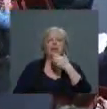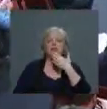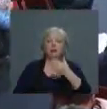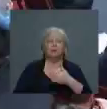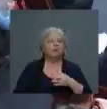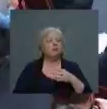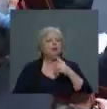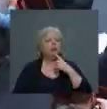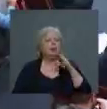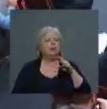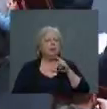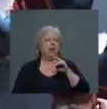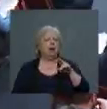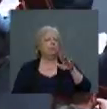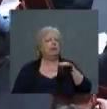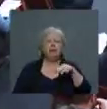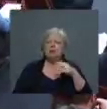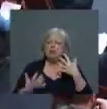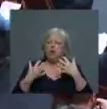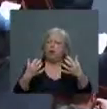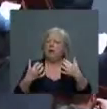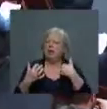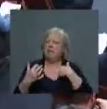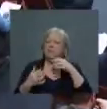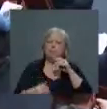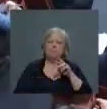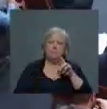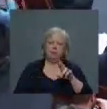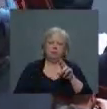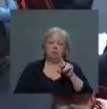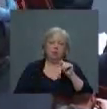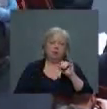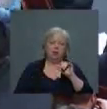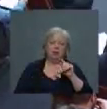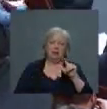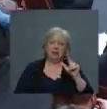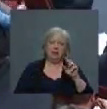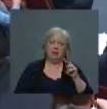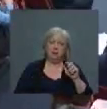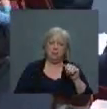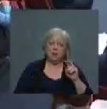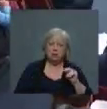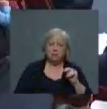Is there a Mr. Tillman in the audience? Mr. Tillman in the audience?